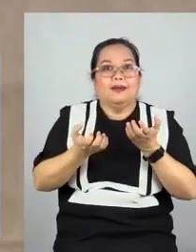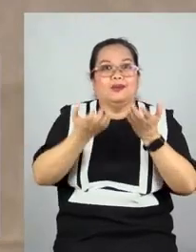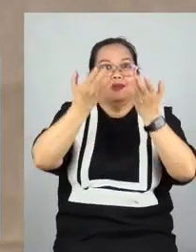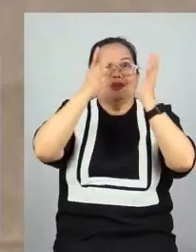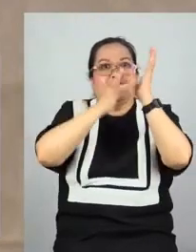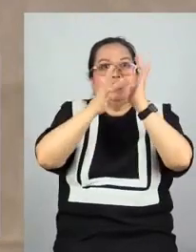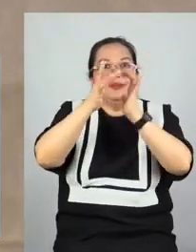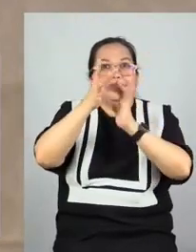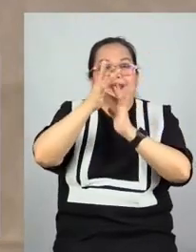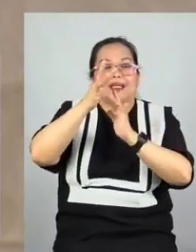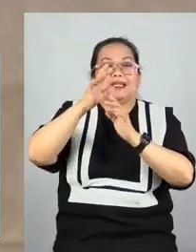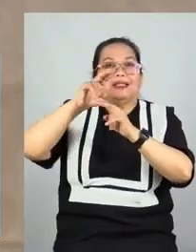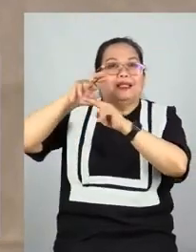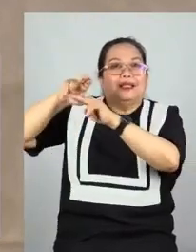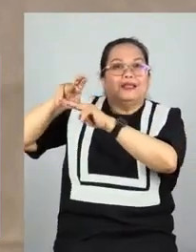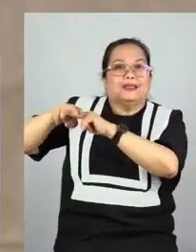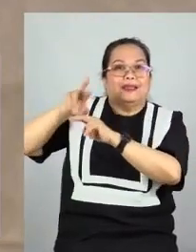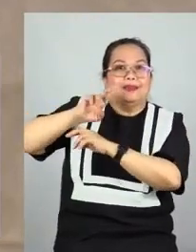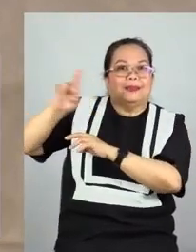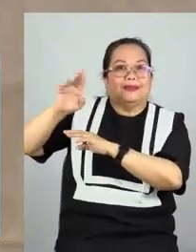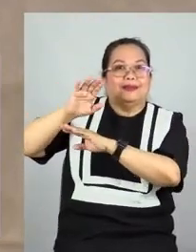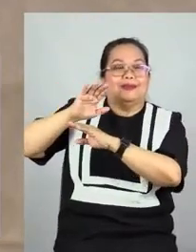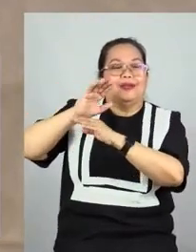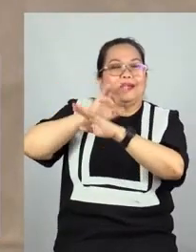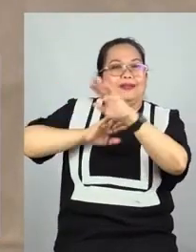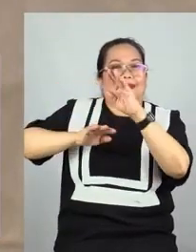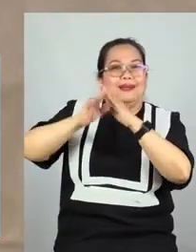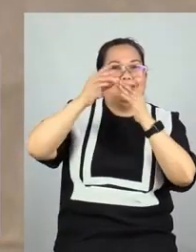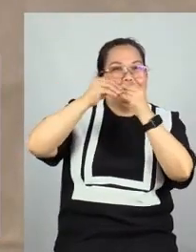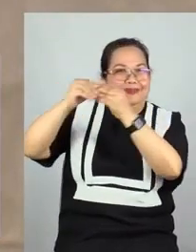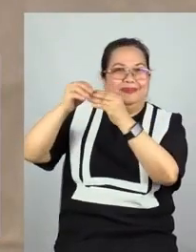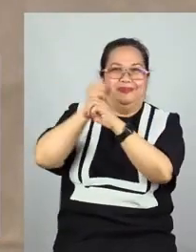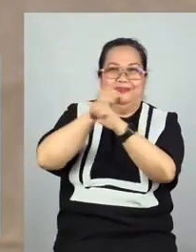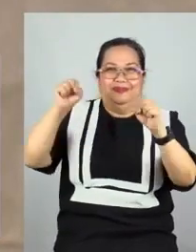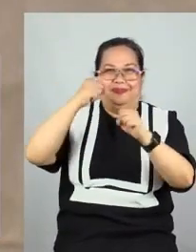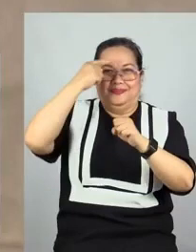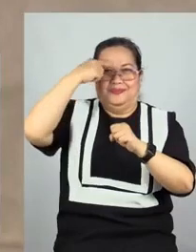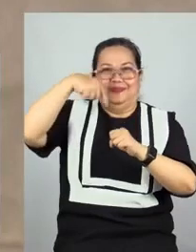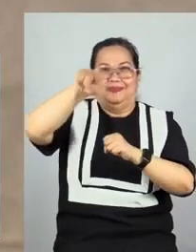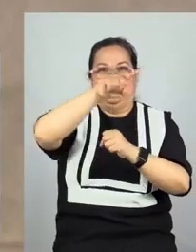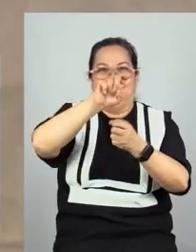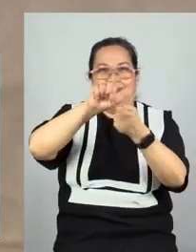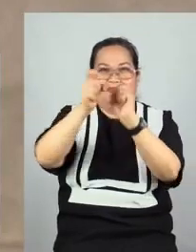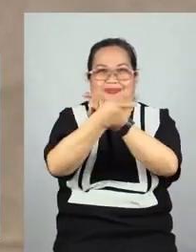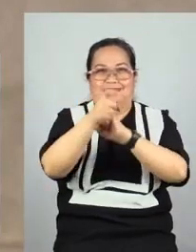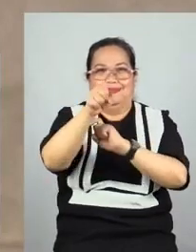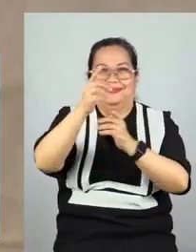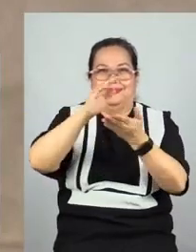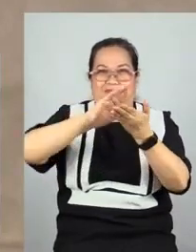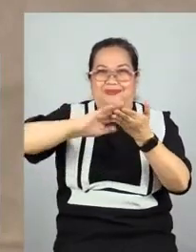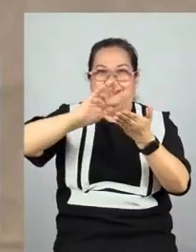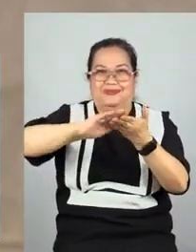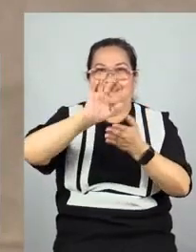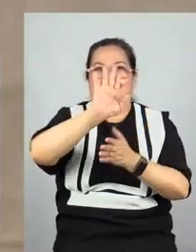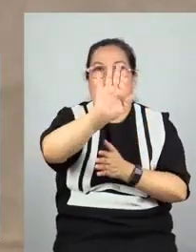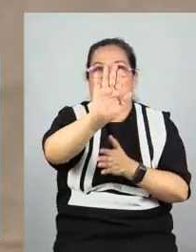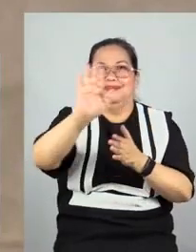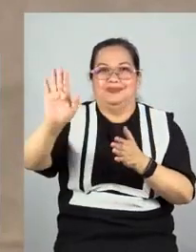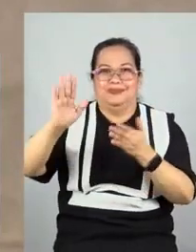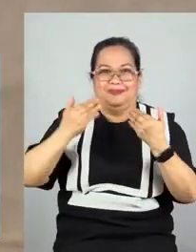his right hand as leader and Savior, to give repentance to Israel and forgiveness of sins.